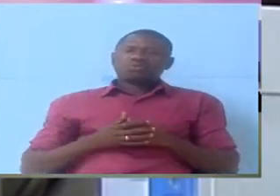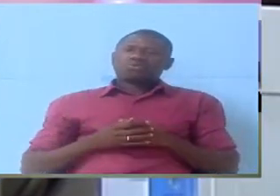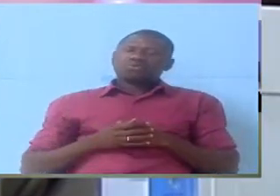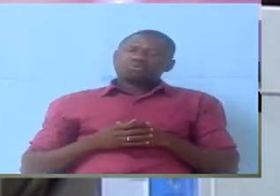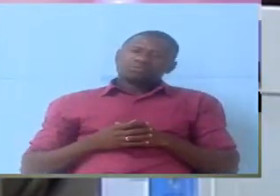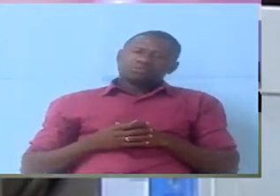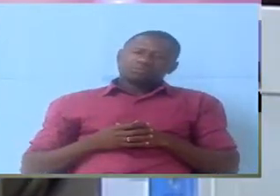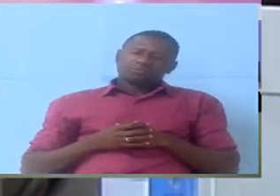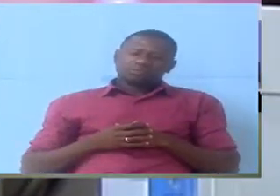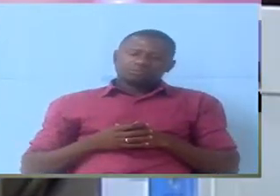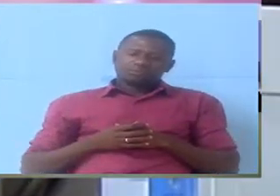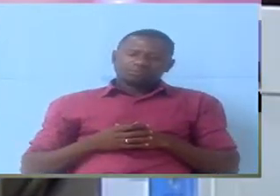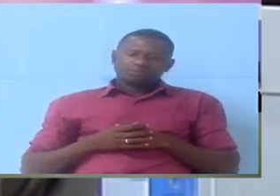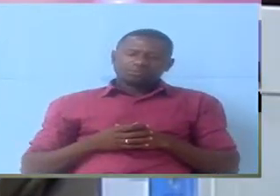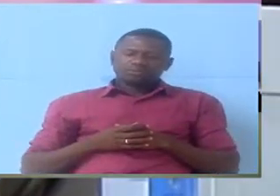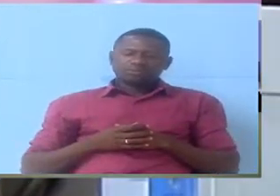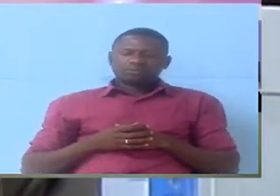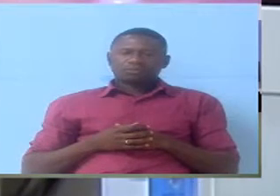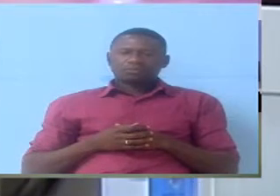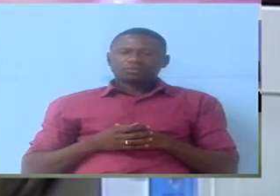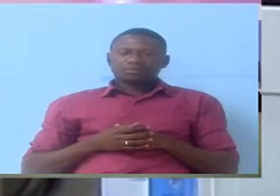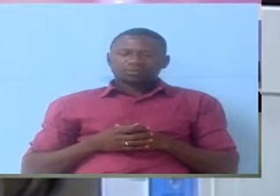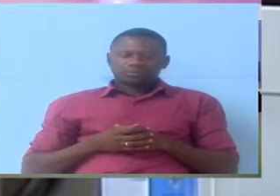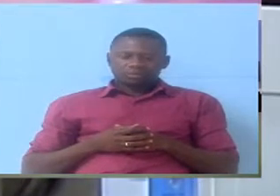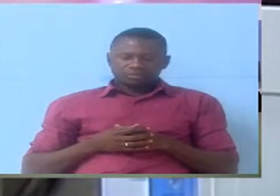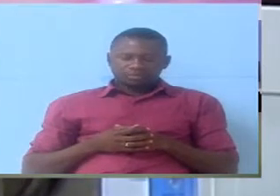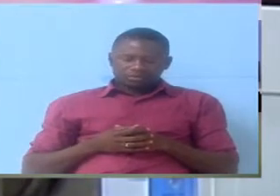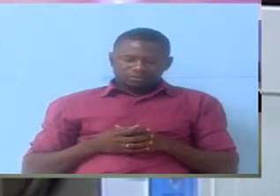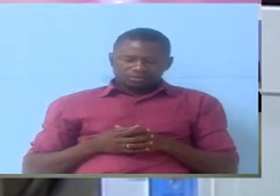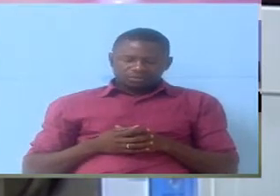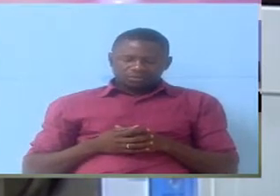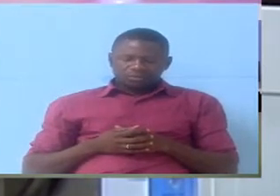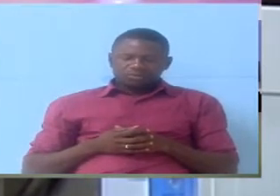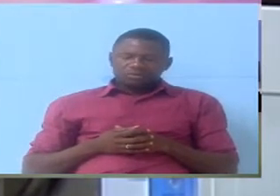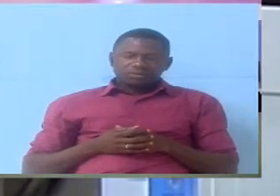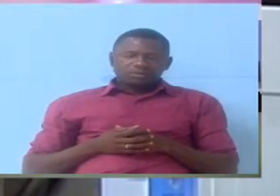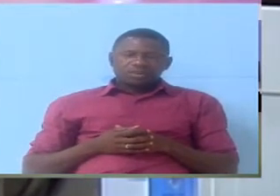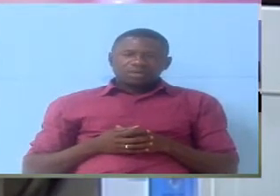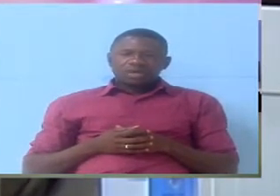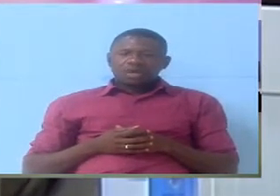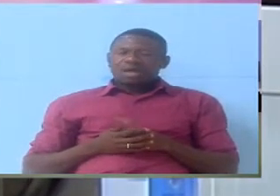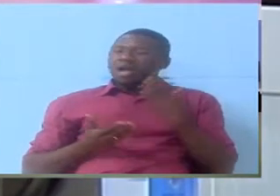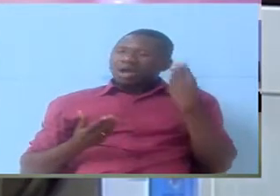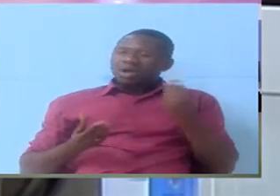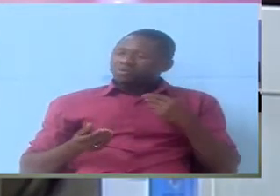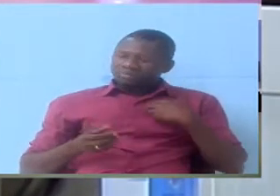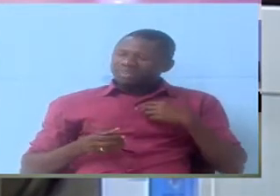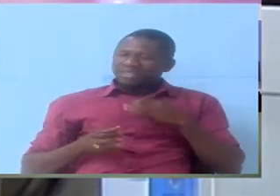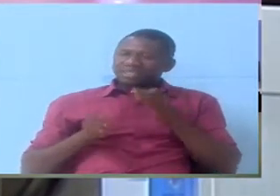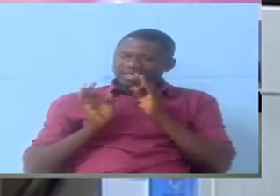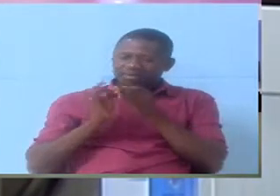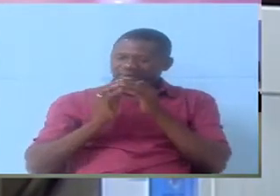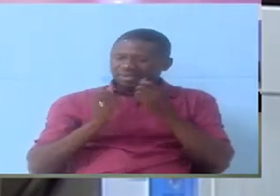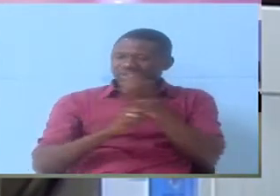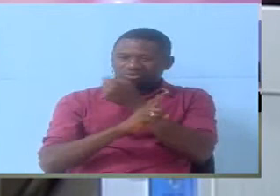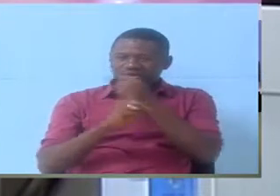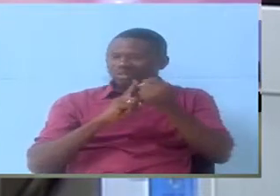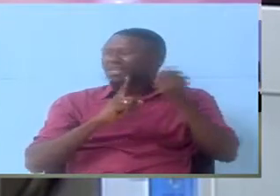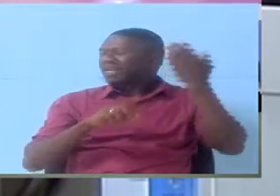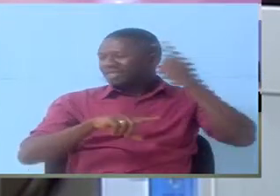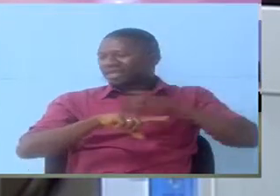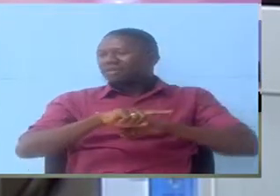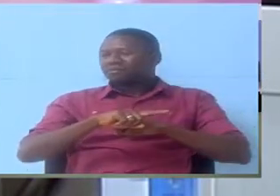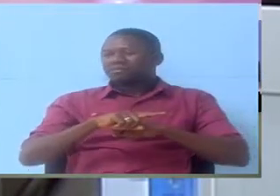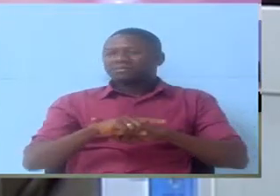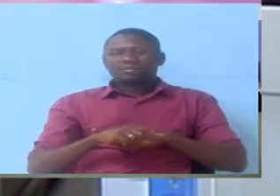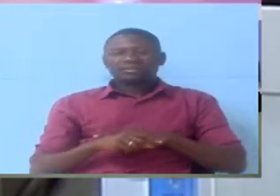can lua alano do in the lady. Imam, how I can describe the situation at that time? There was no law